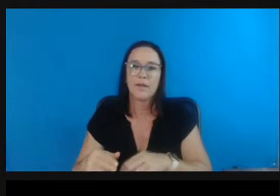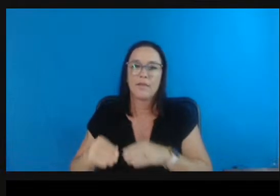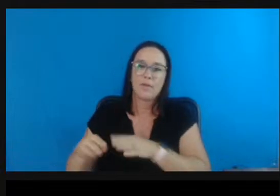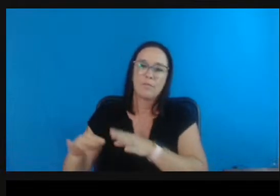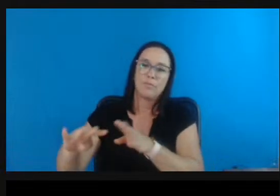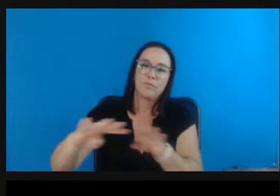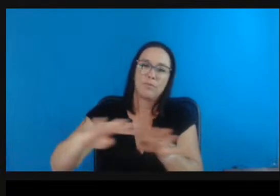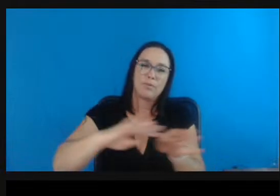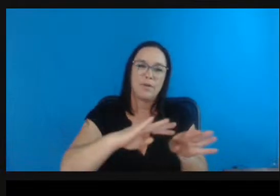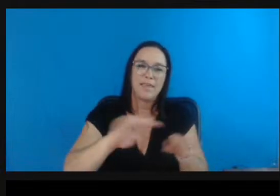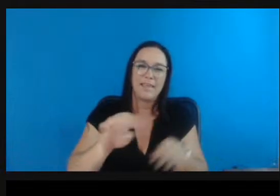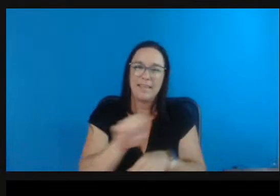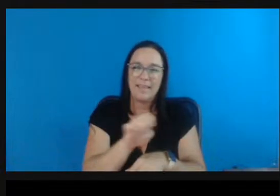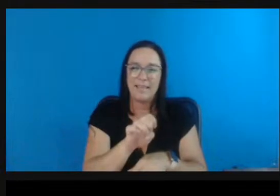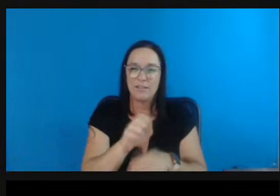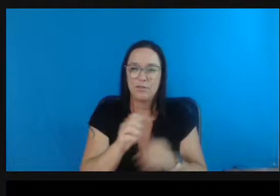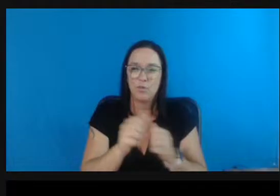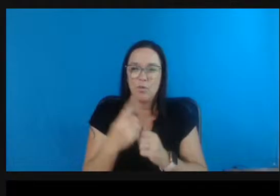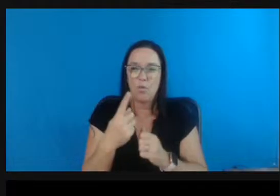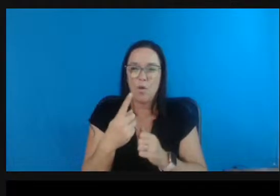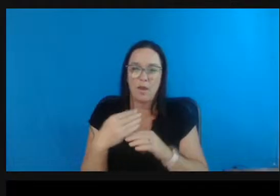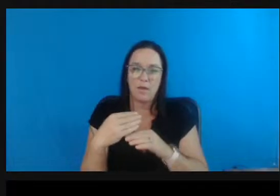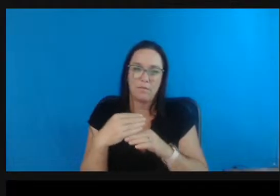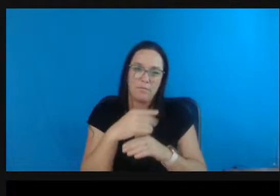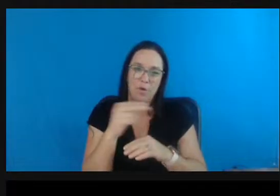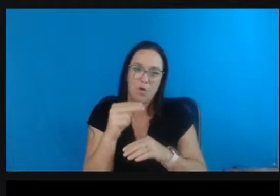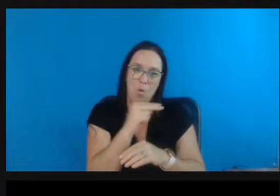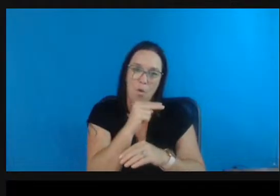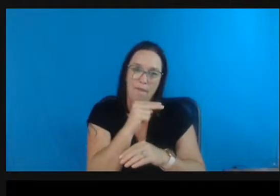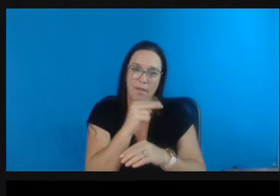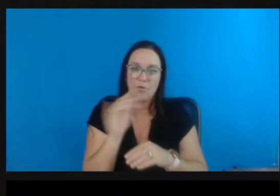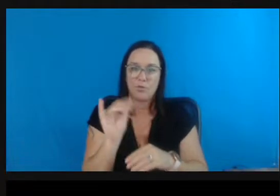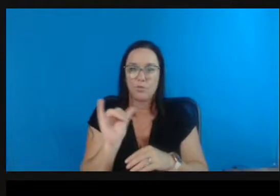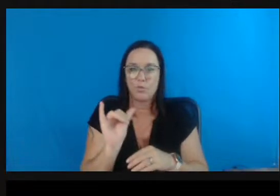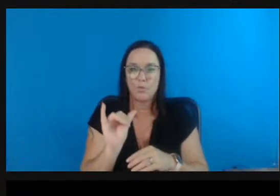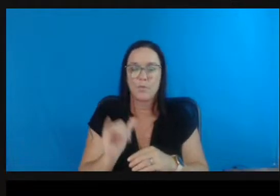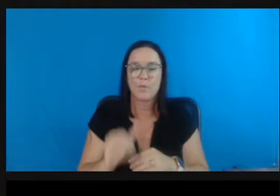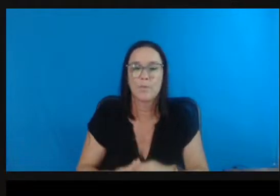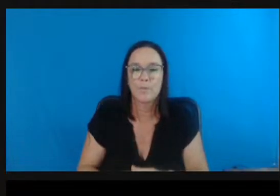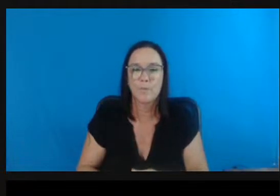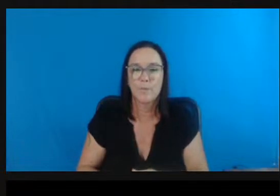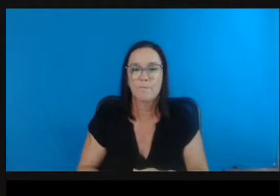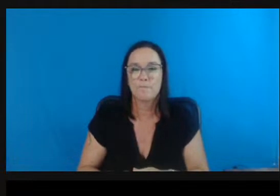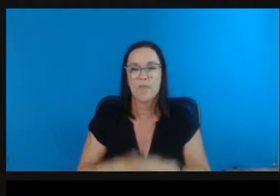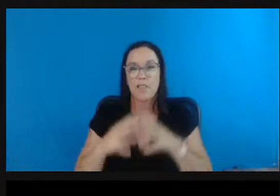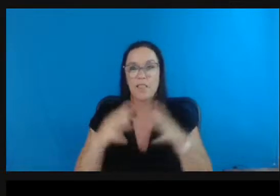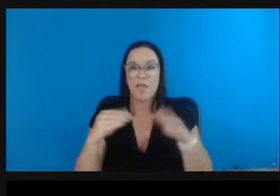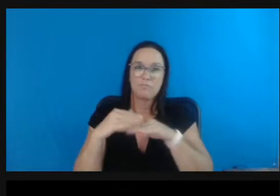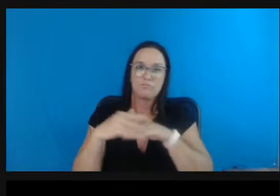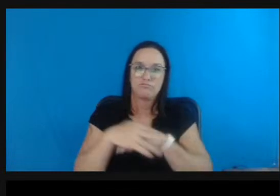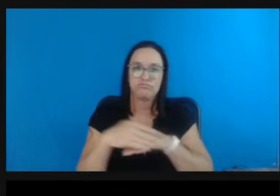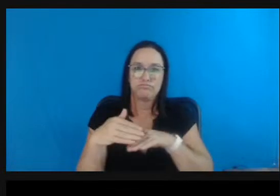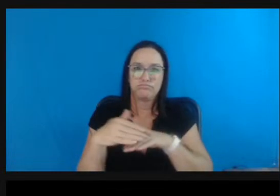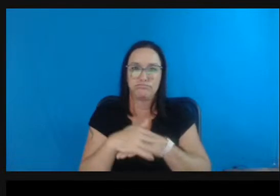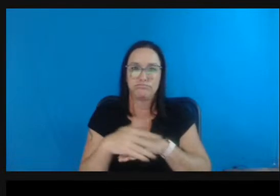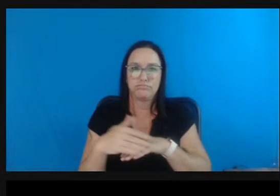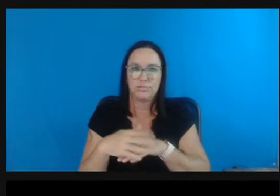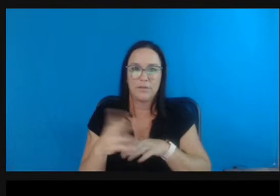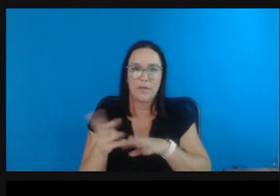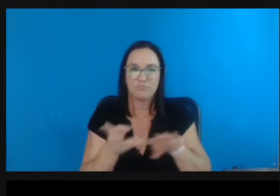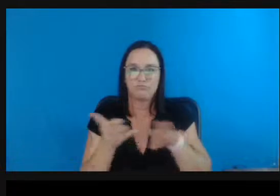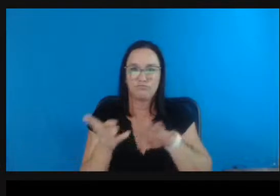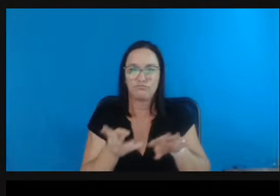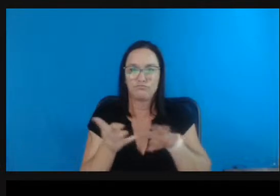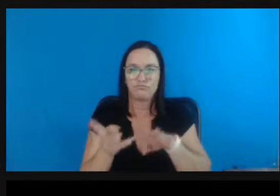the east, but this one little chute to the north as well. Lots of lava moving through those channels there.